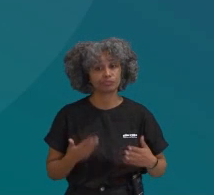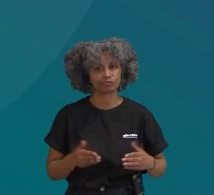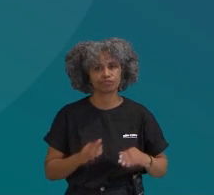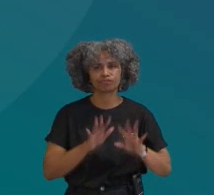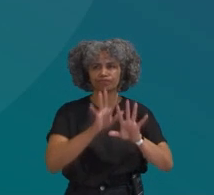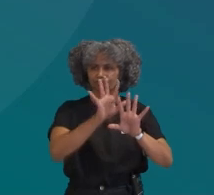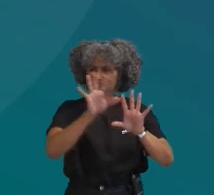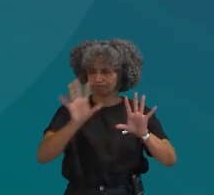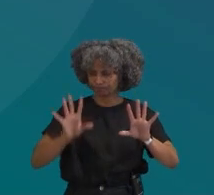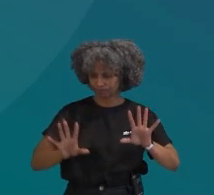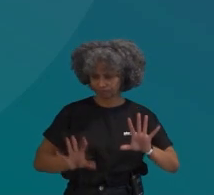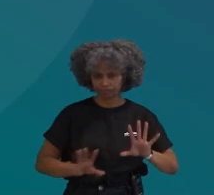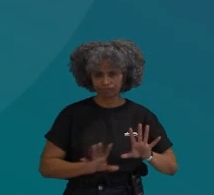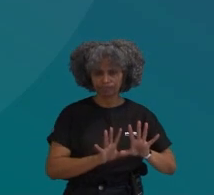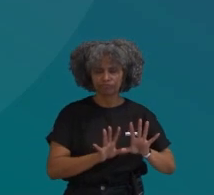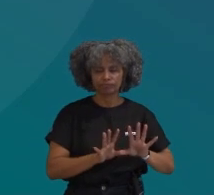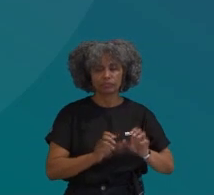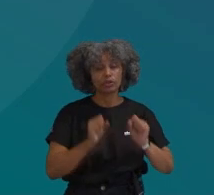serious big process.